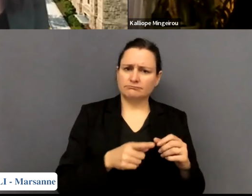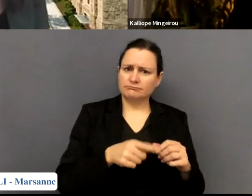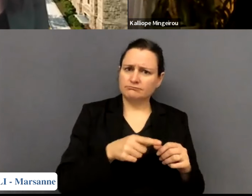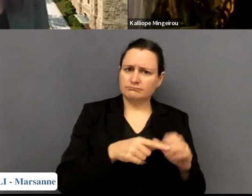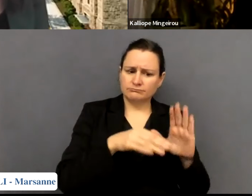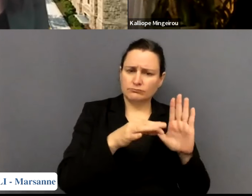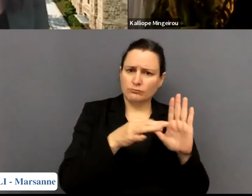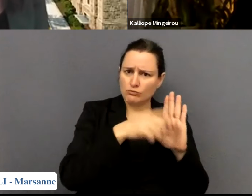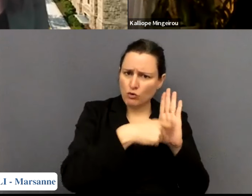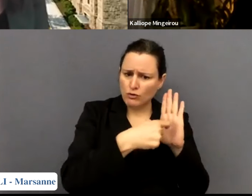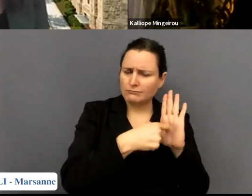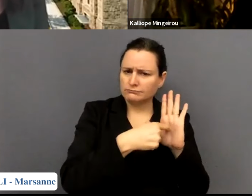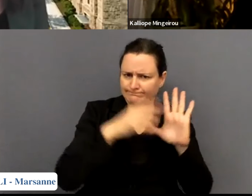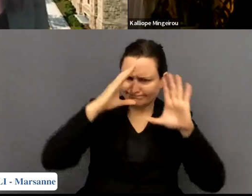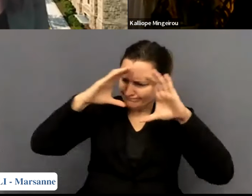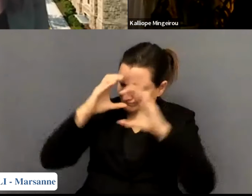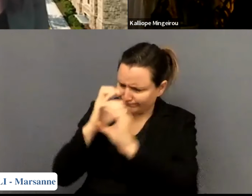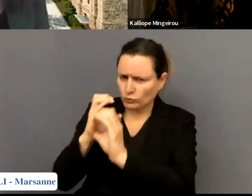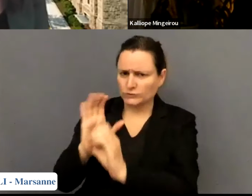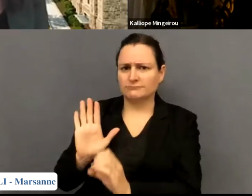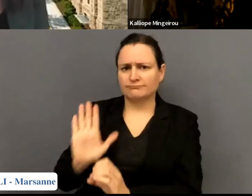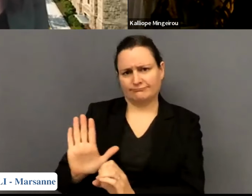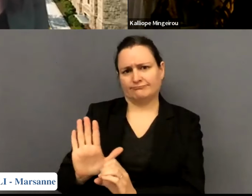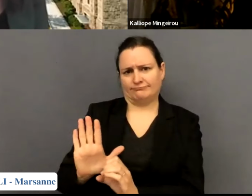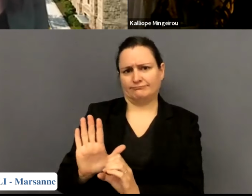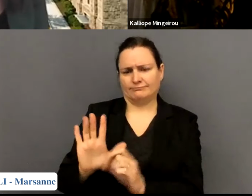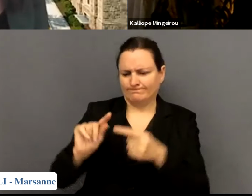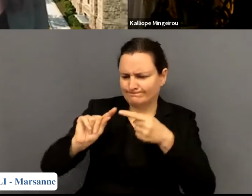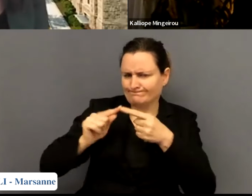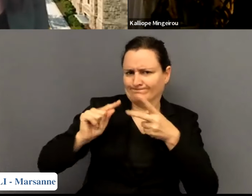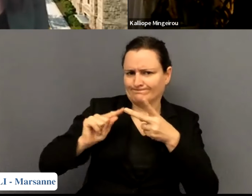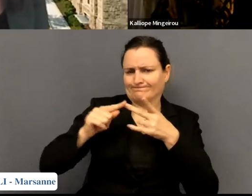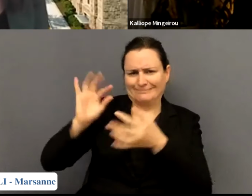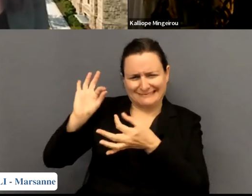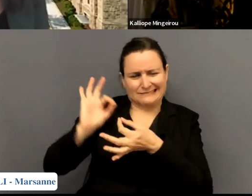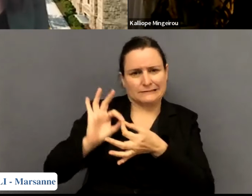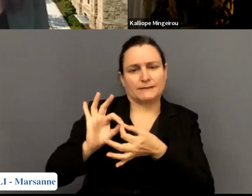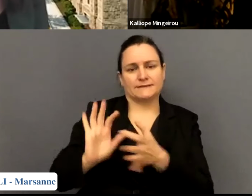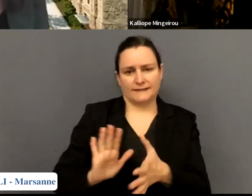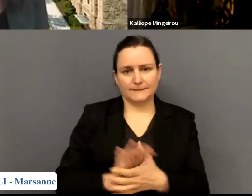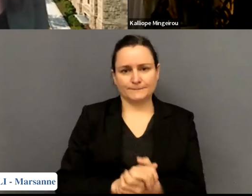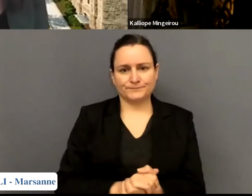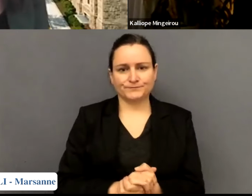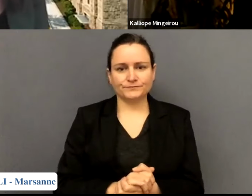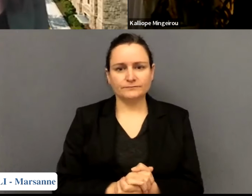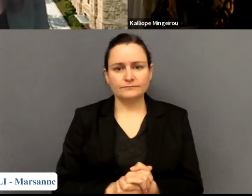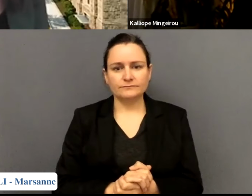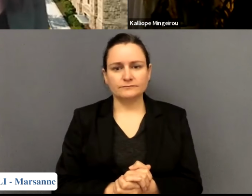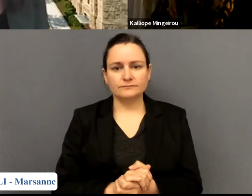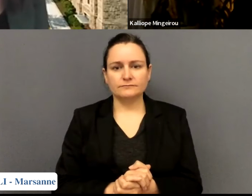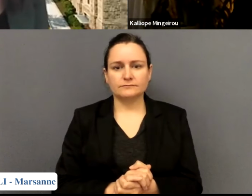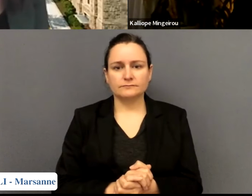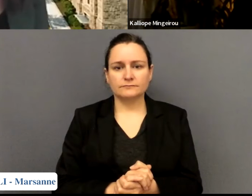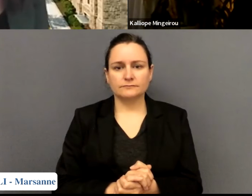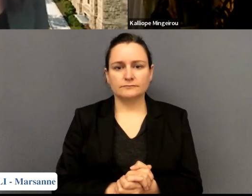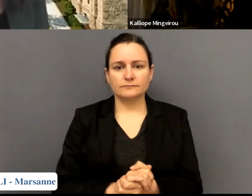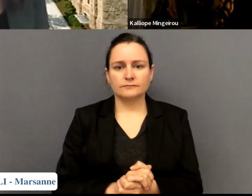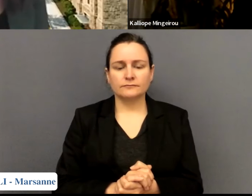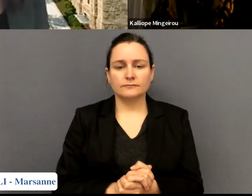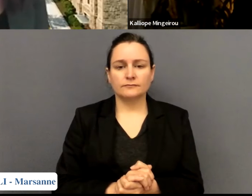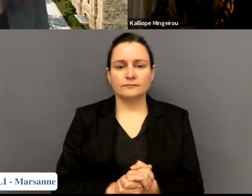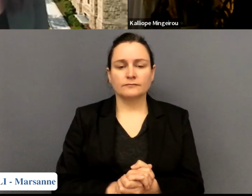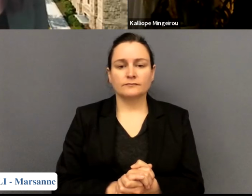lot of information today, and we really need now more than ever on how to have effective ways